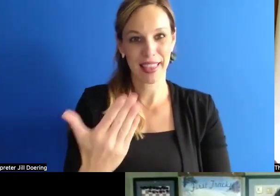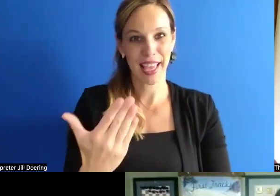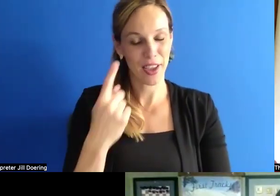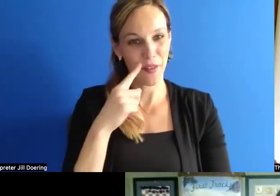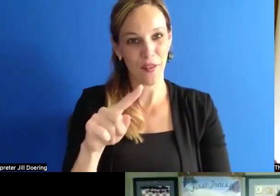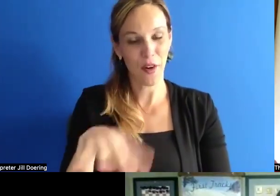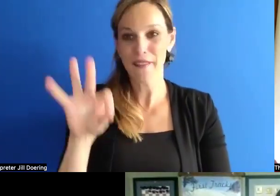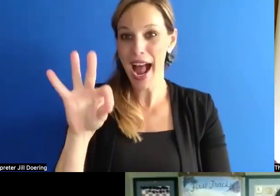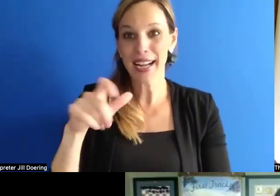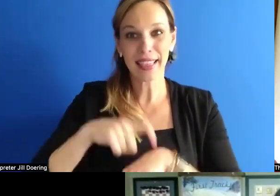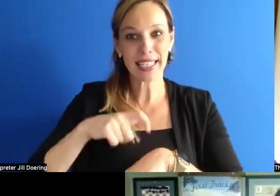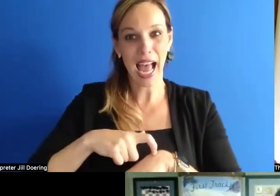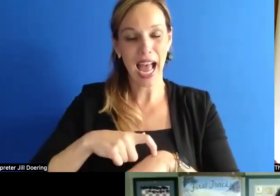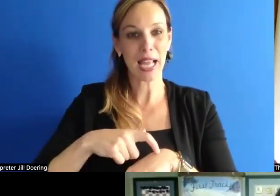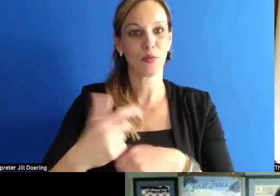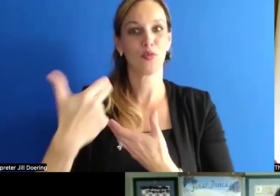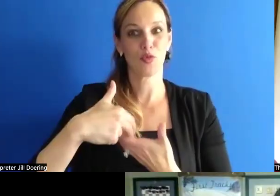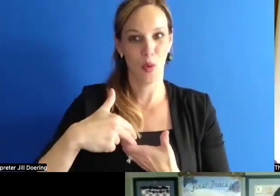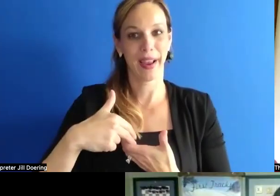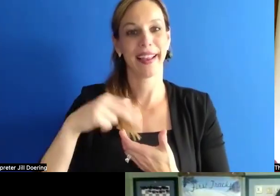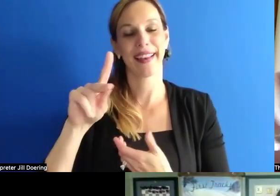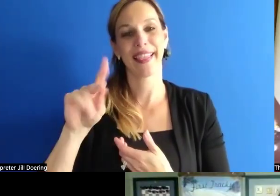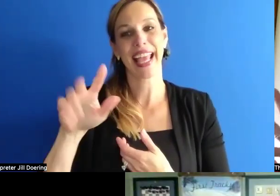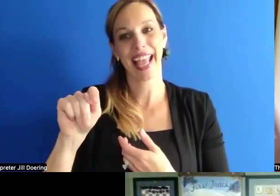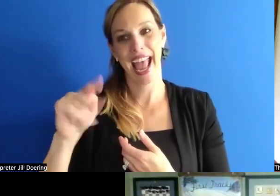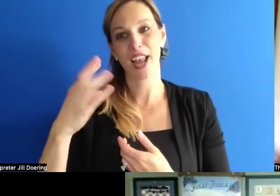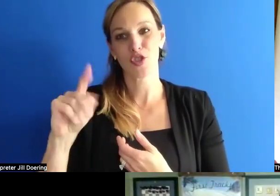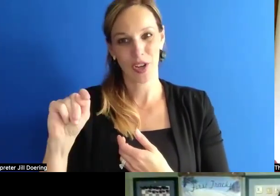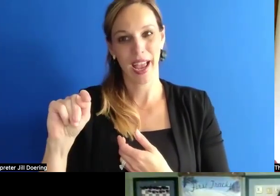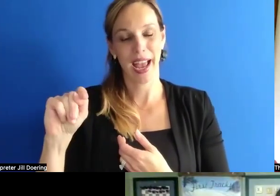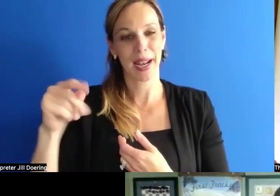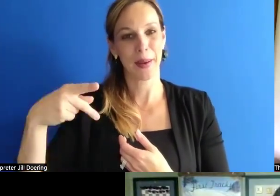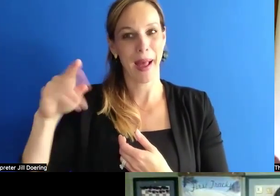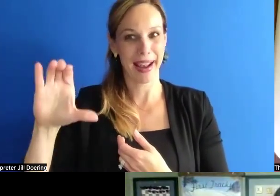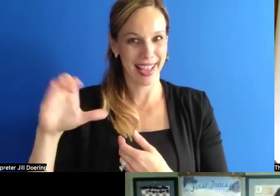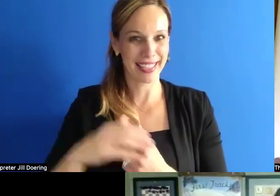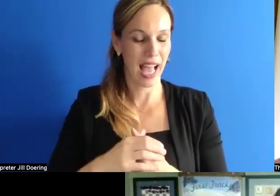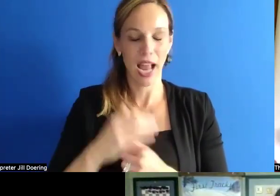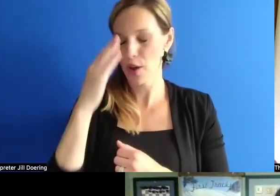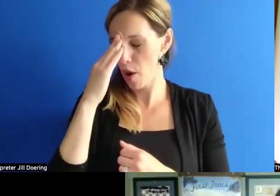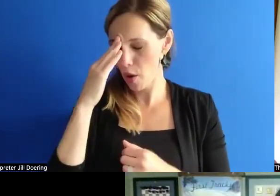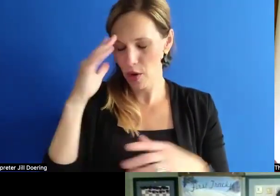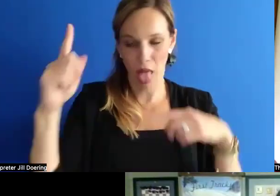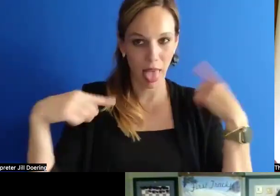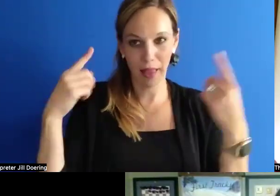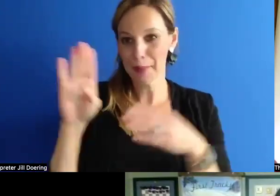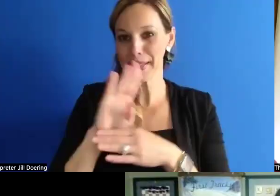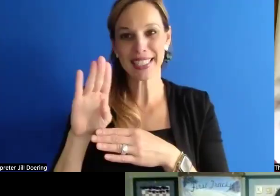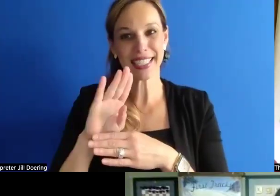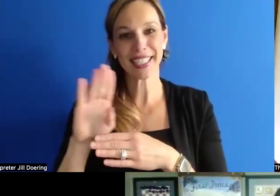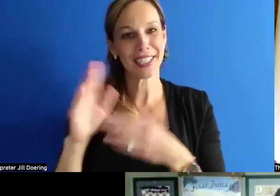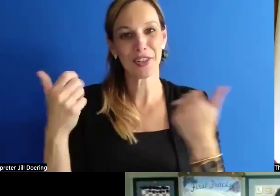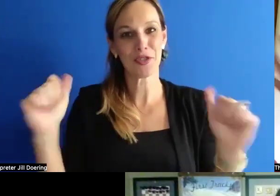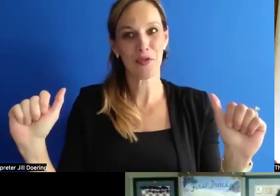finding the time to come on to the Cat Chat podcast. I know it's been crazy busy. I've been trying to